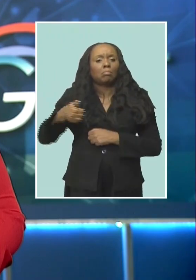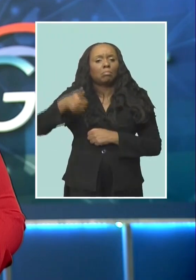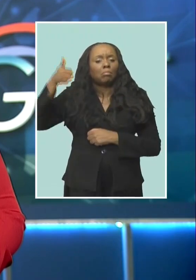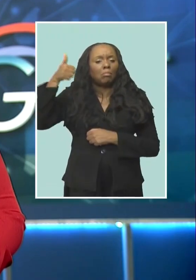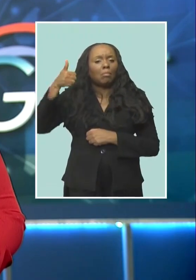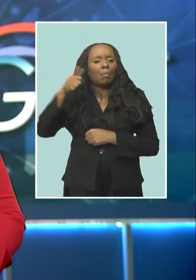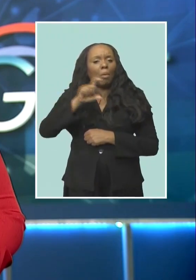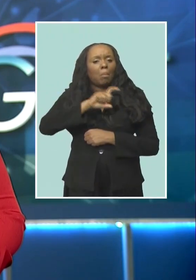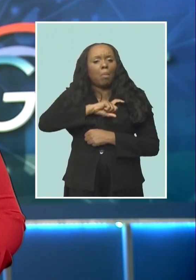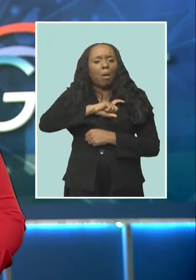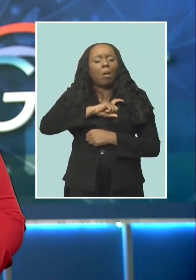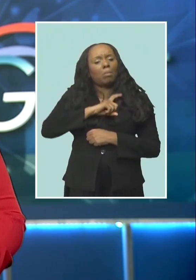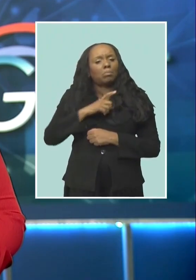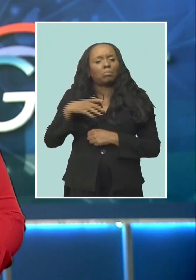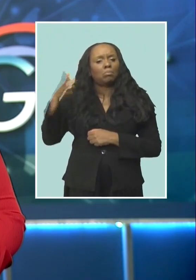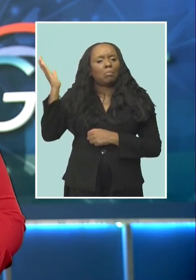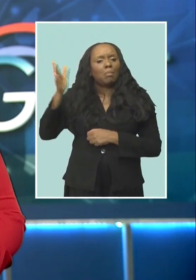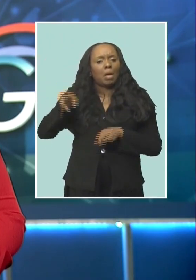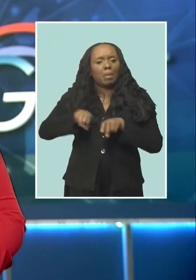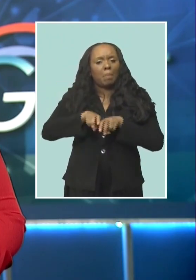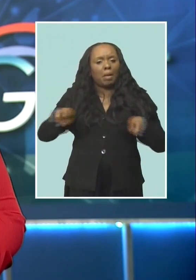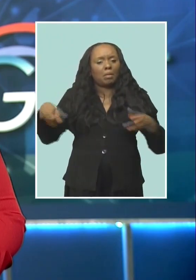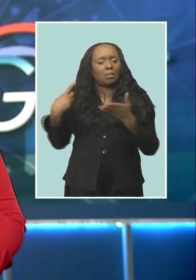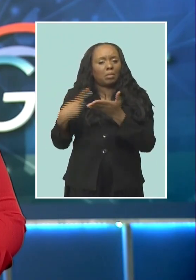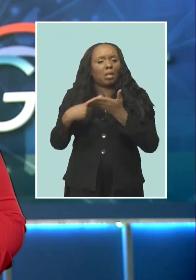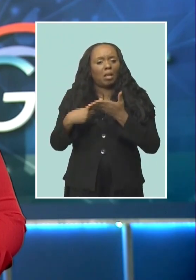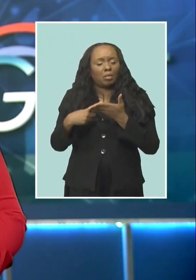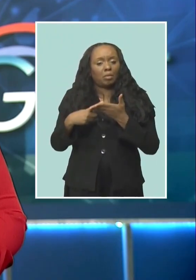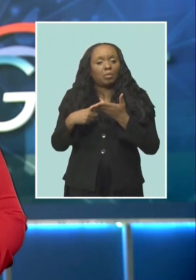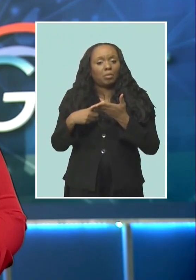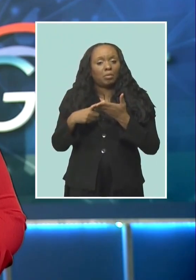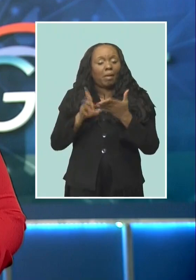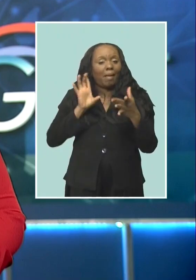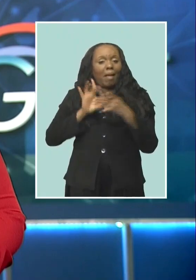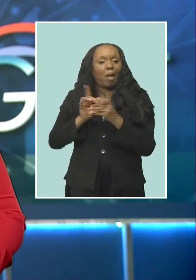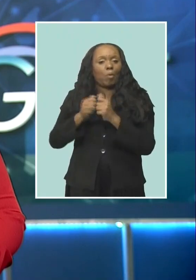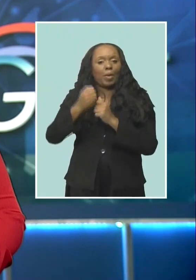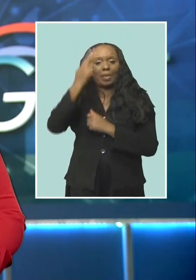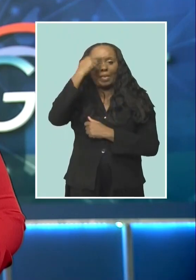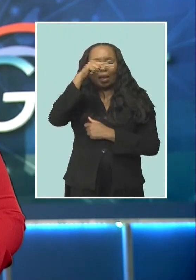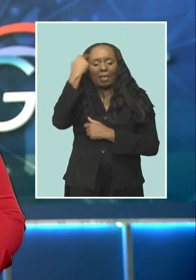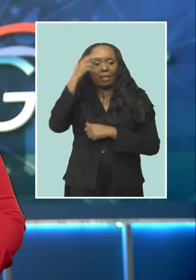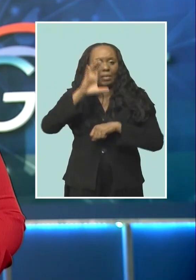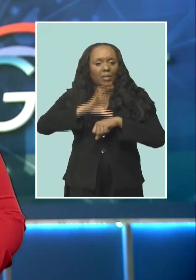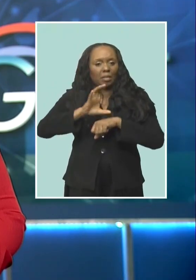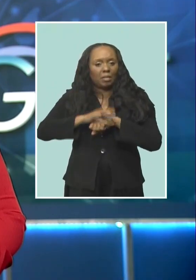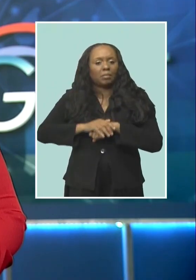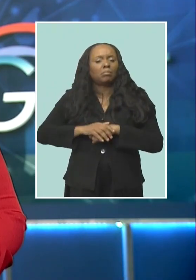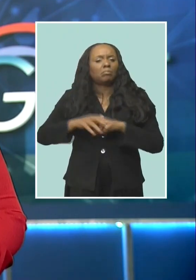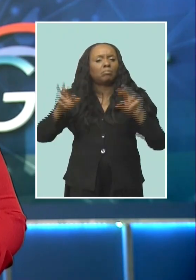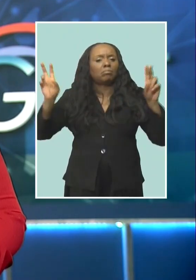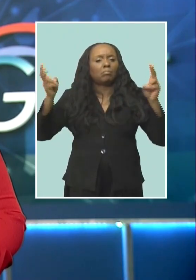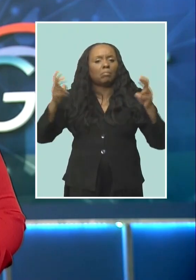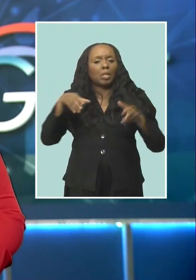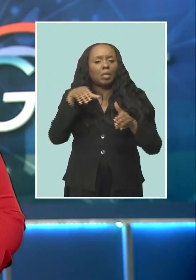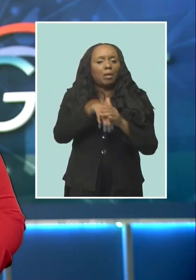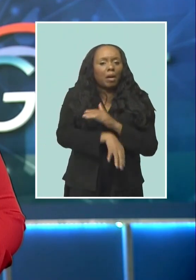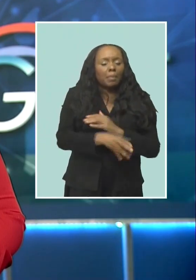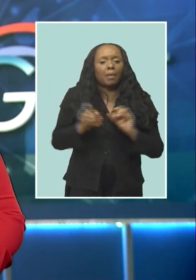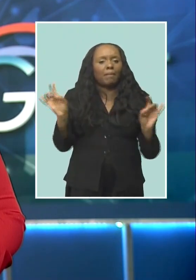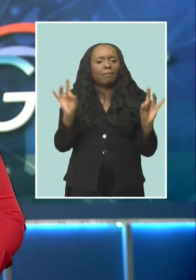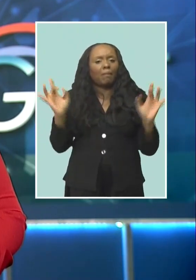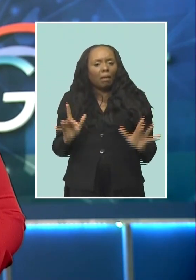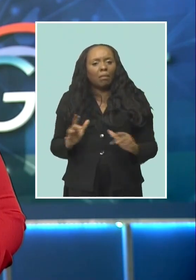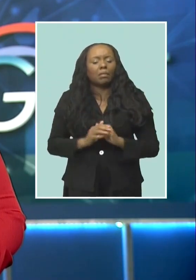panel discussion organized by the Roman Catholic Diocese of Bridgetown to discuss the topic crime and violence, seeking pathways